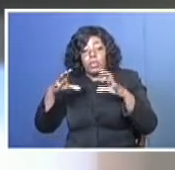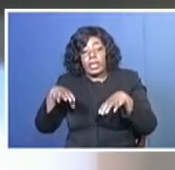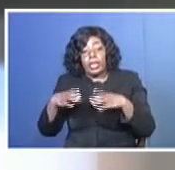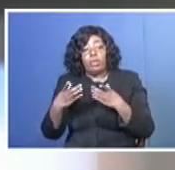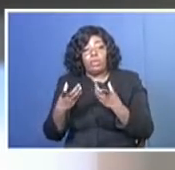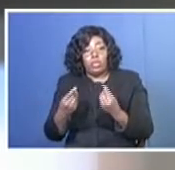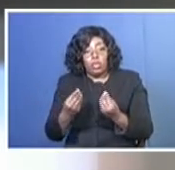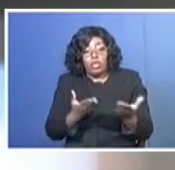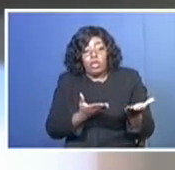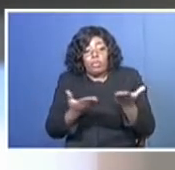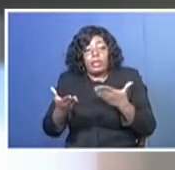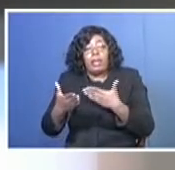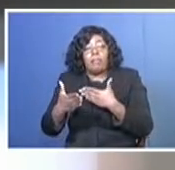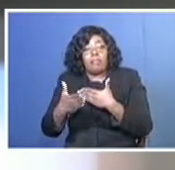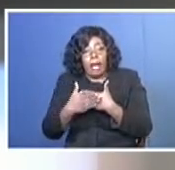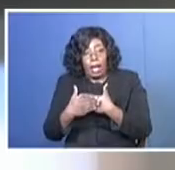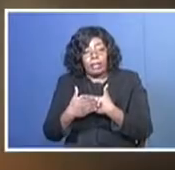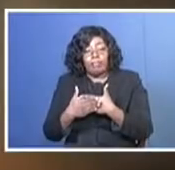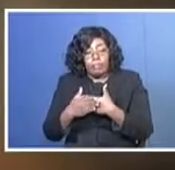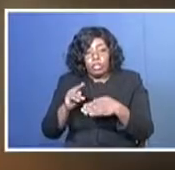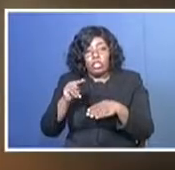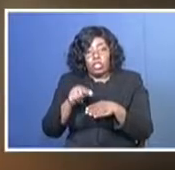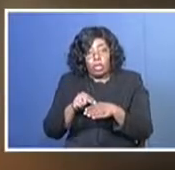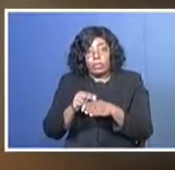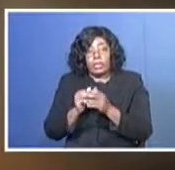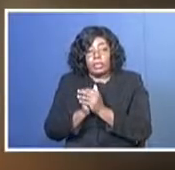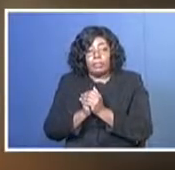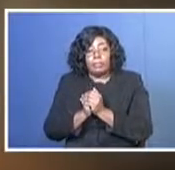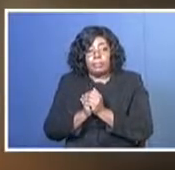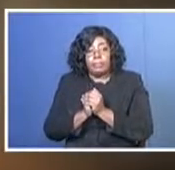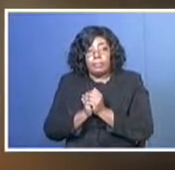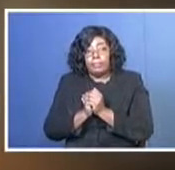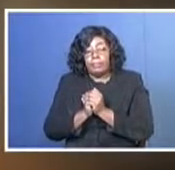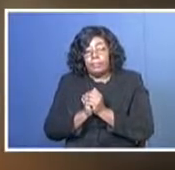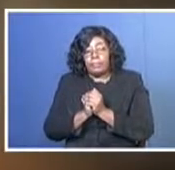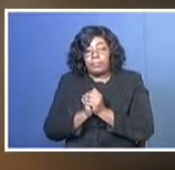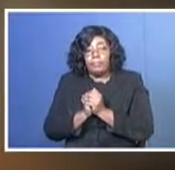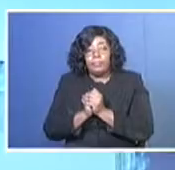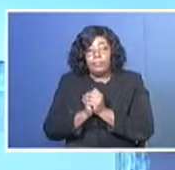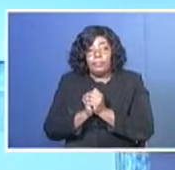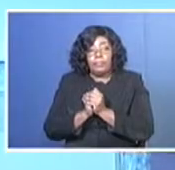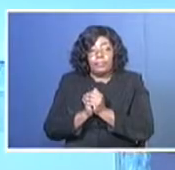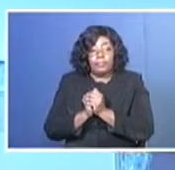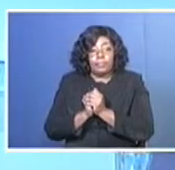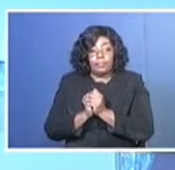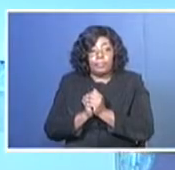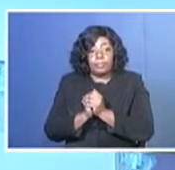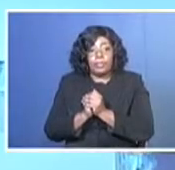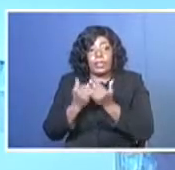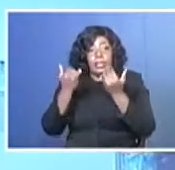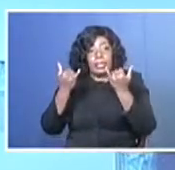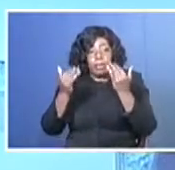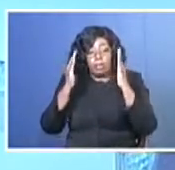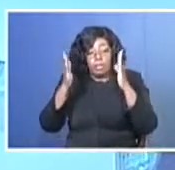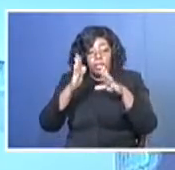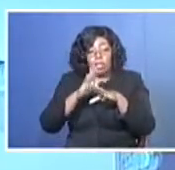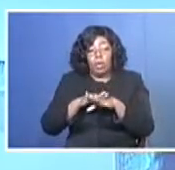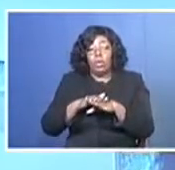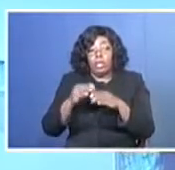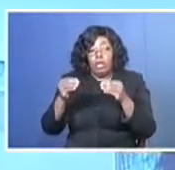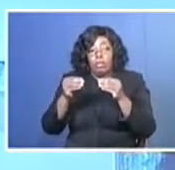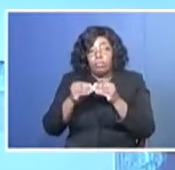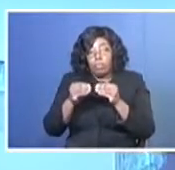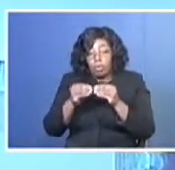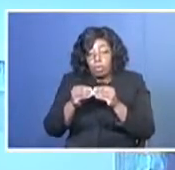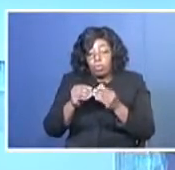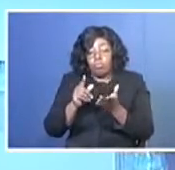can to bring them back to some normalcy. But Keishla Adderley, ZNS Network News. Well, we turn our attention now to more upbeat